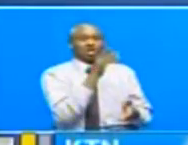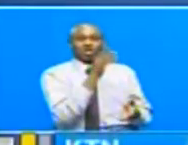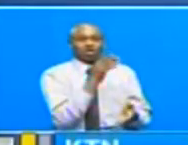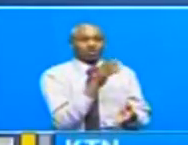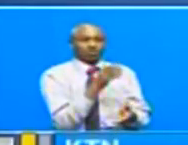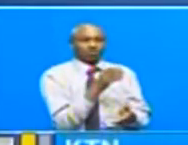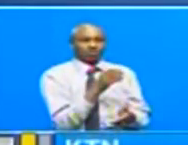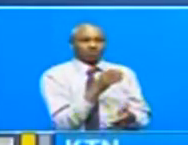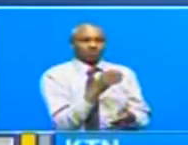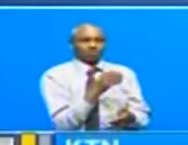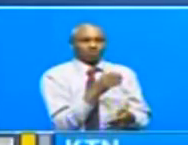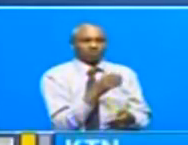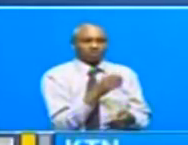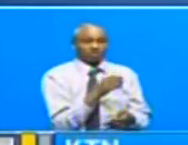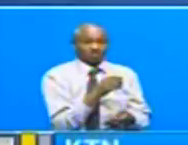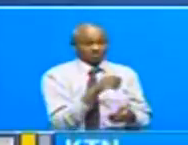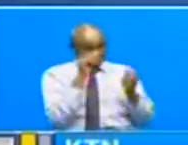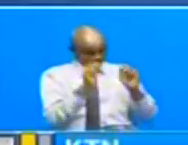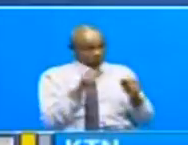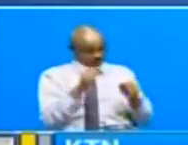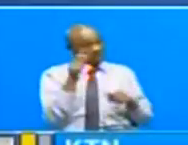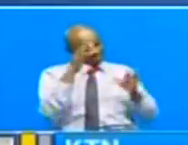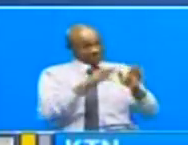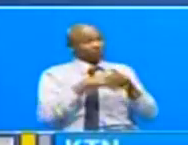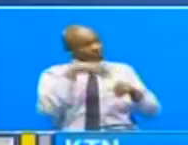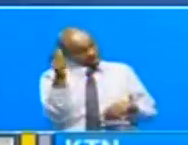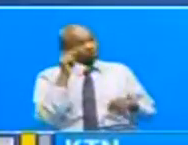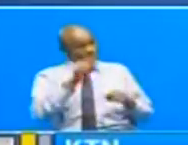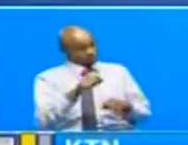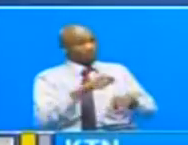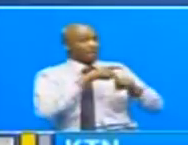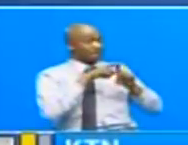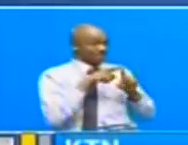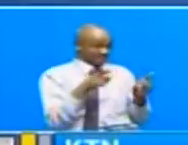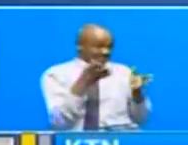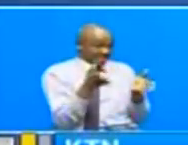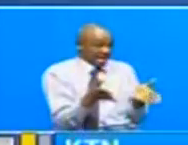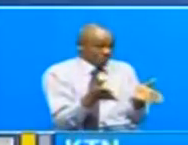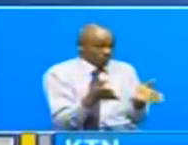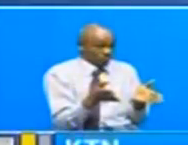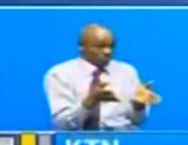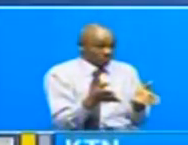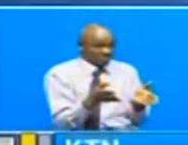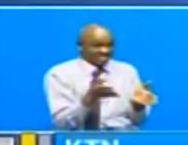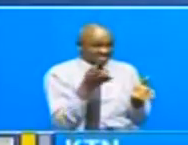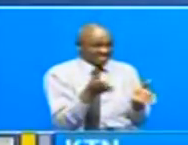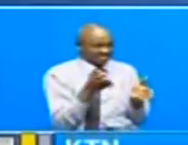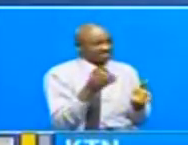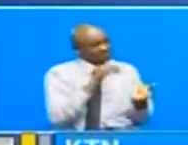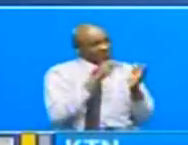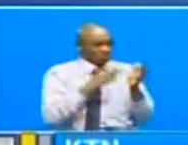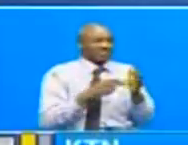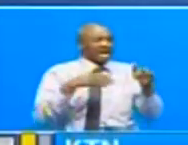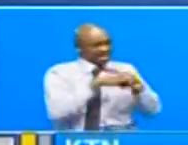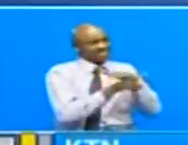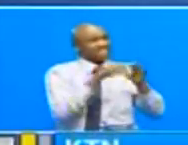network can access if misses. Well, that's still possible, but the way it's now, it's highly that the access